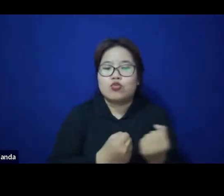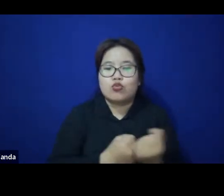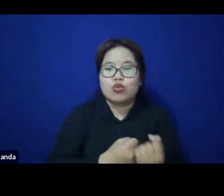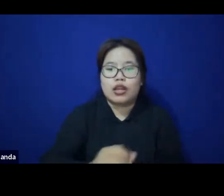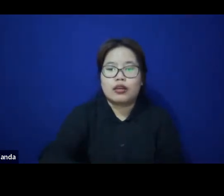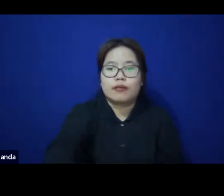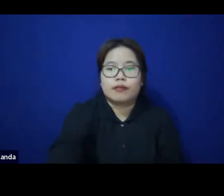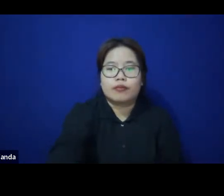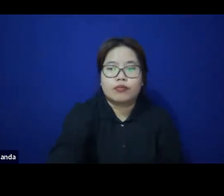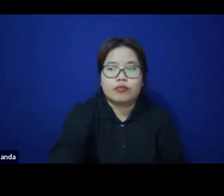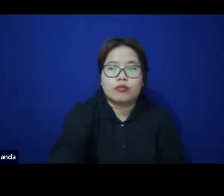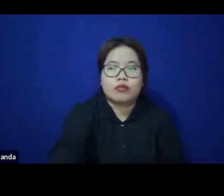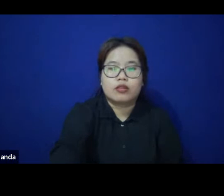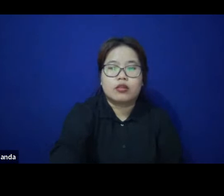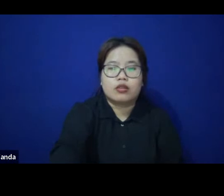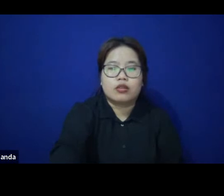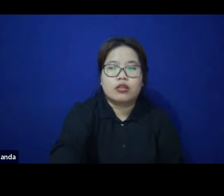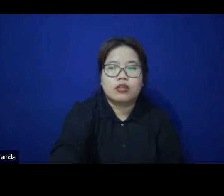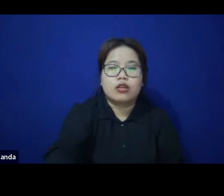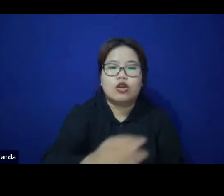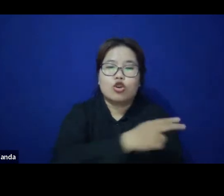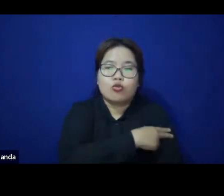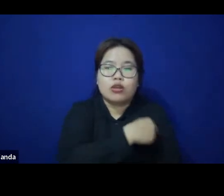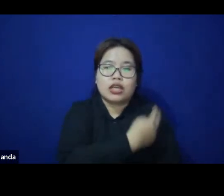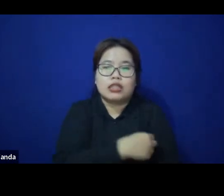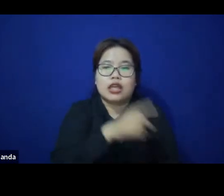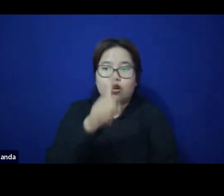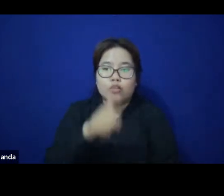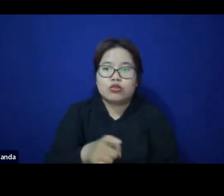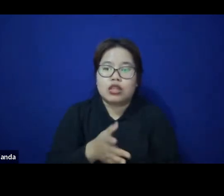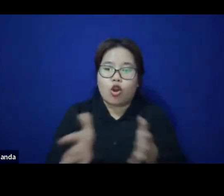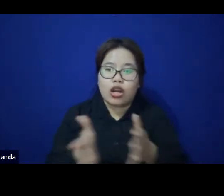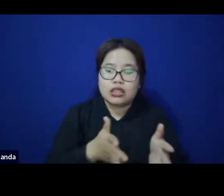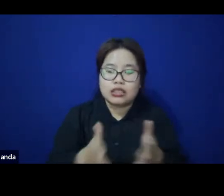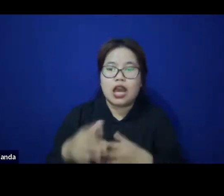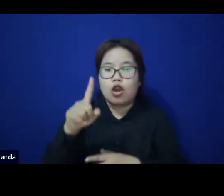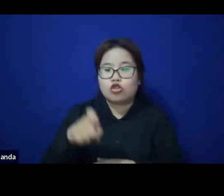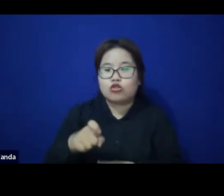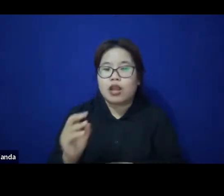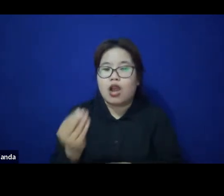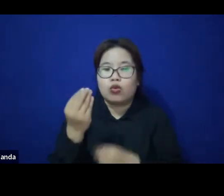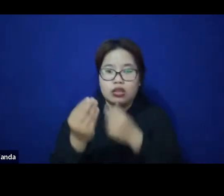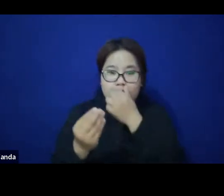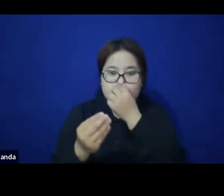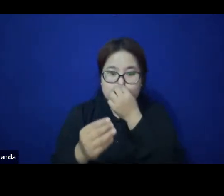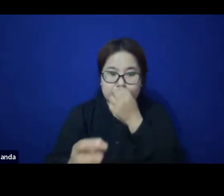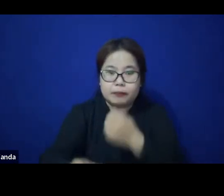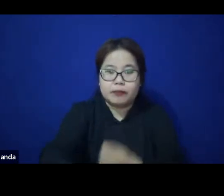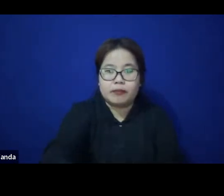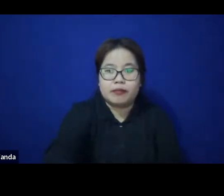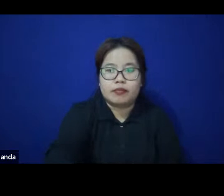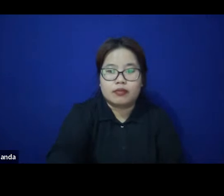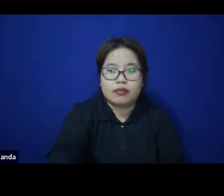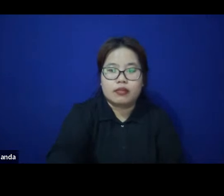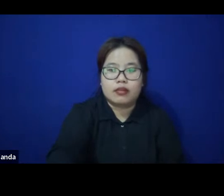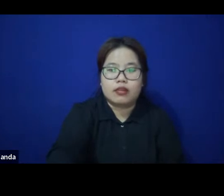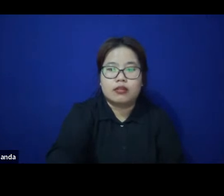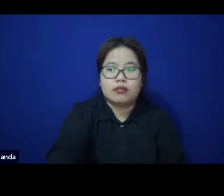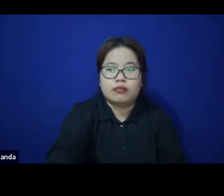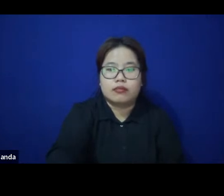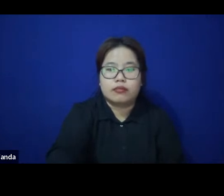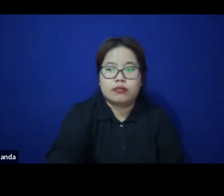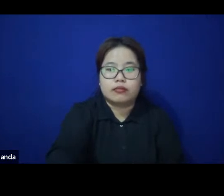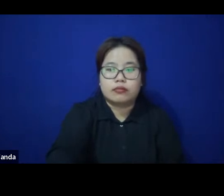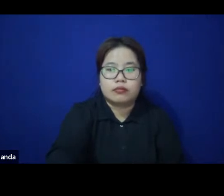and recognizing that appointments need to be organized well in advance. She arrives at the